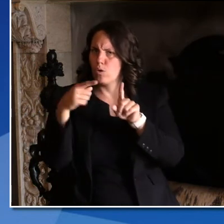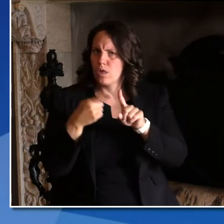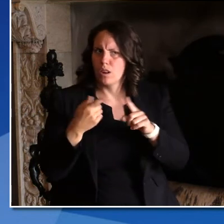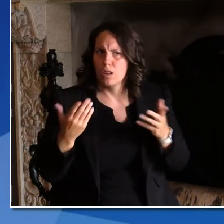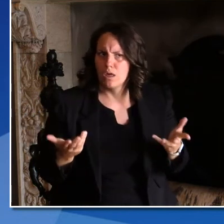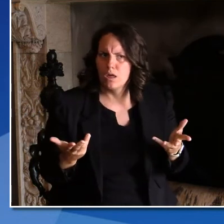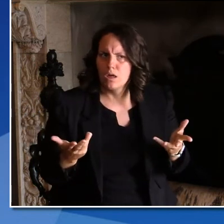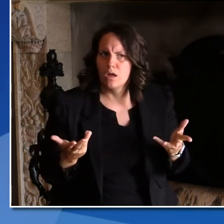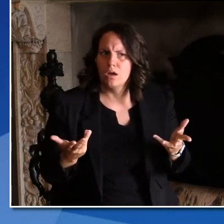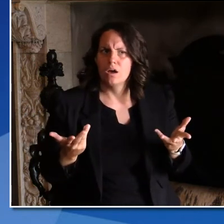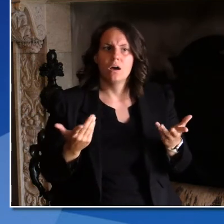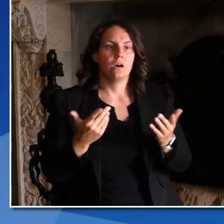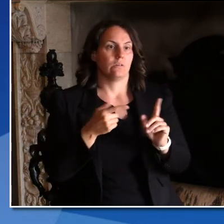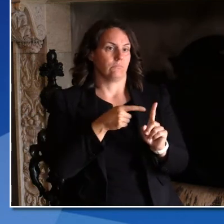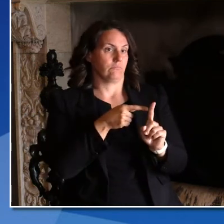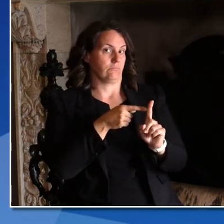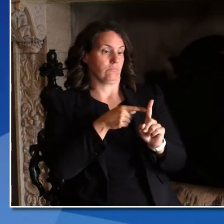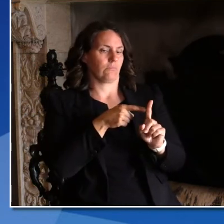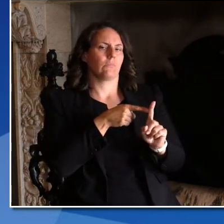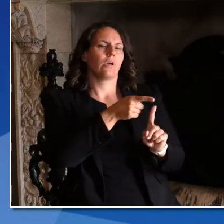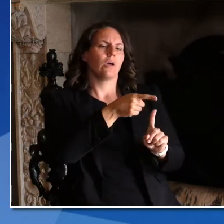time?